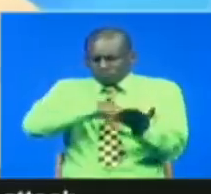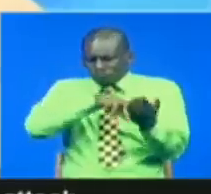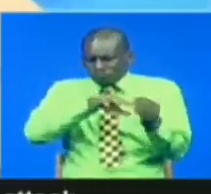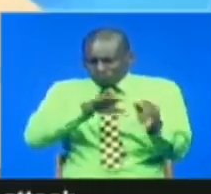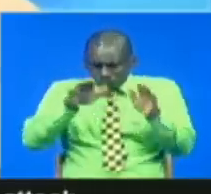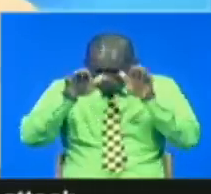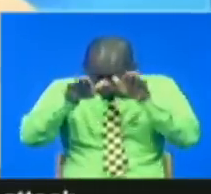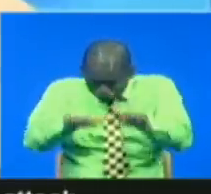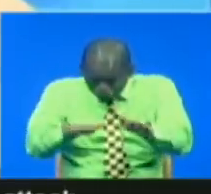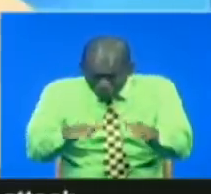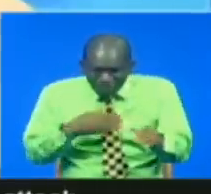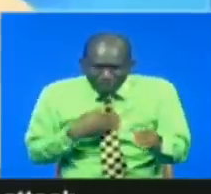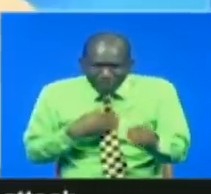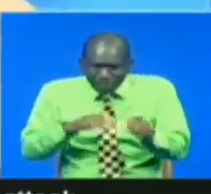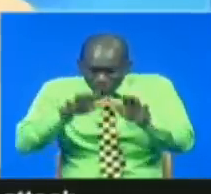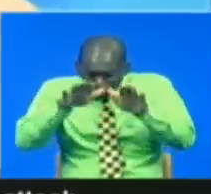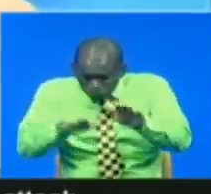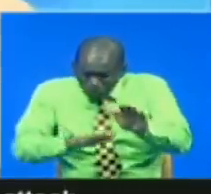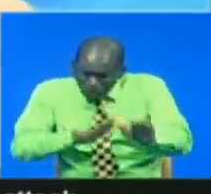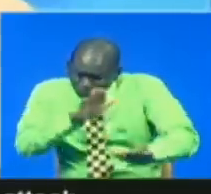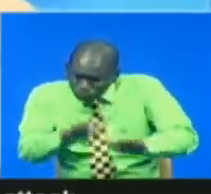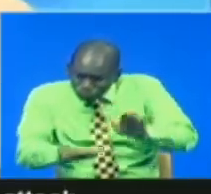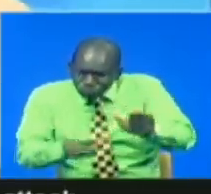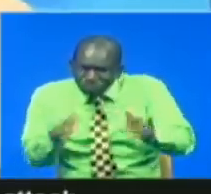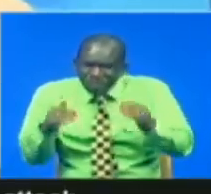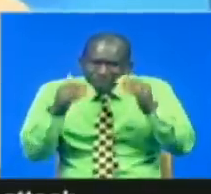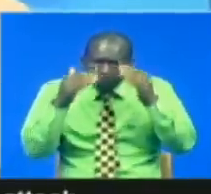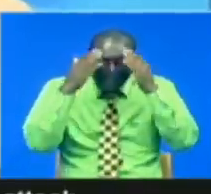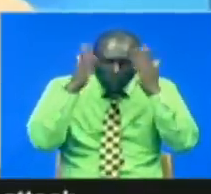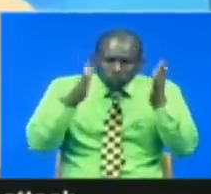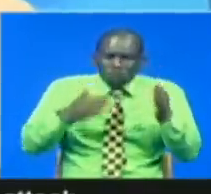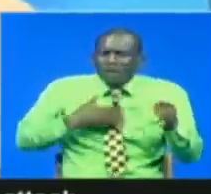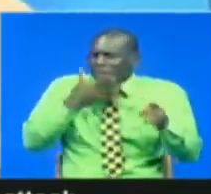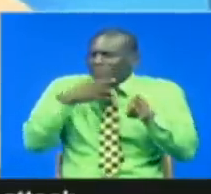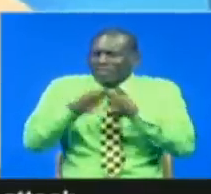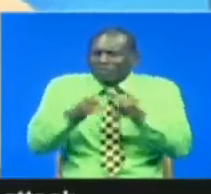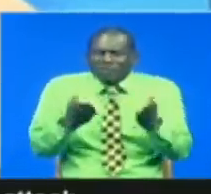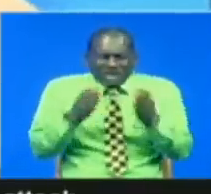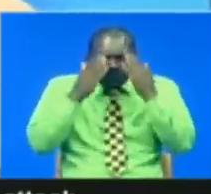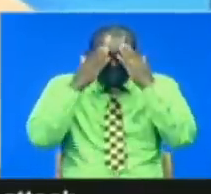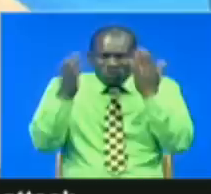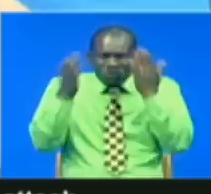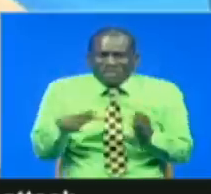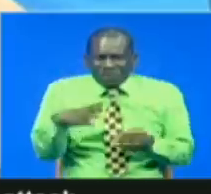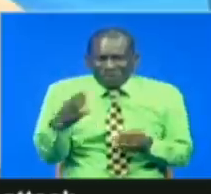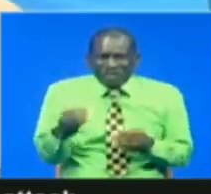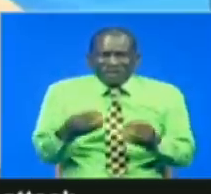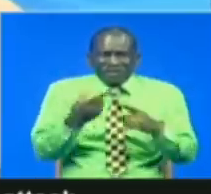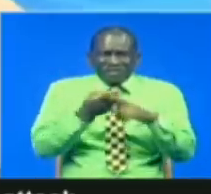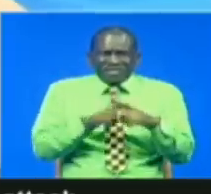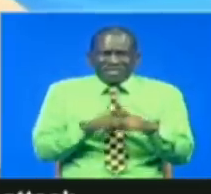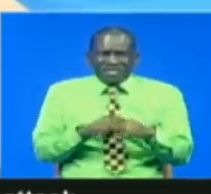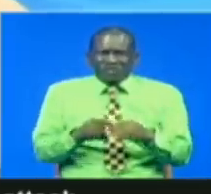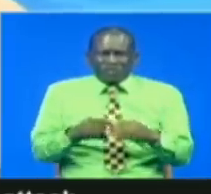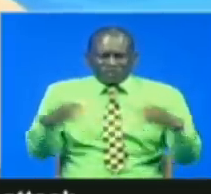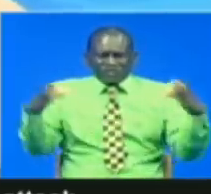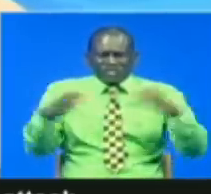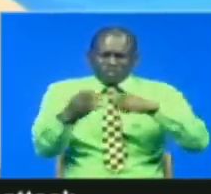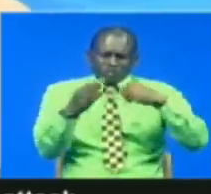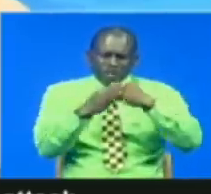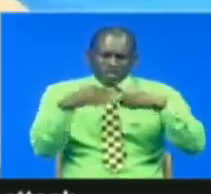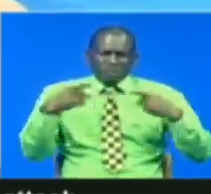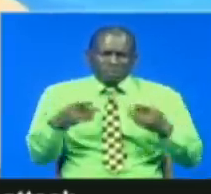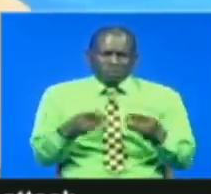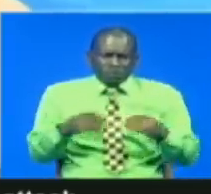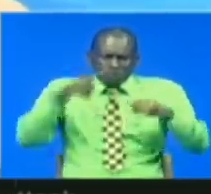down, crawled for safety. I couldn't tell where my brother was. So we are in a team of eight, I believe. We went